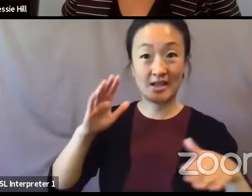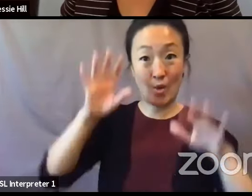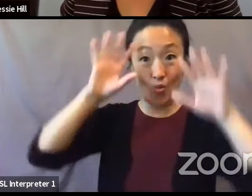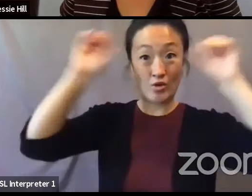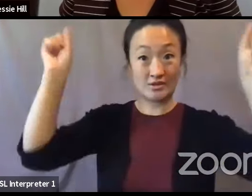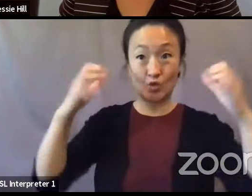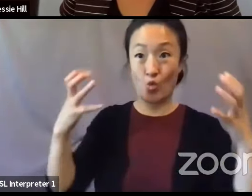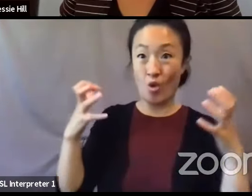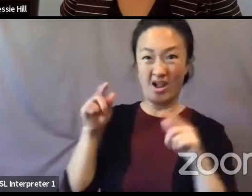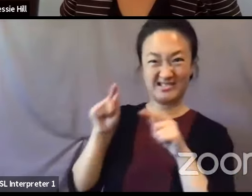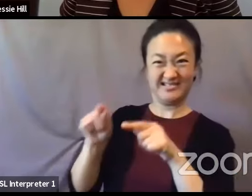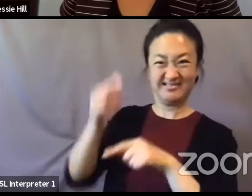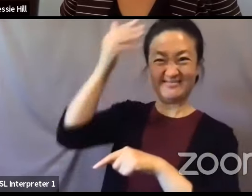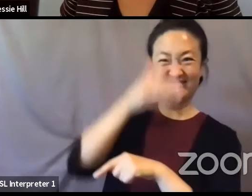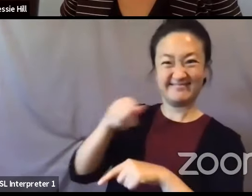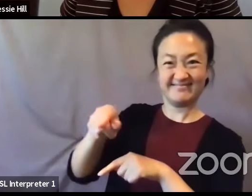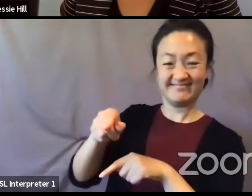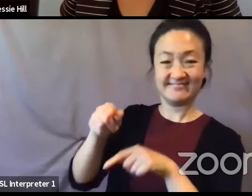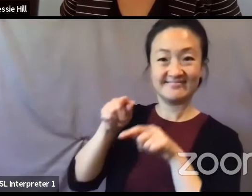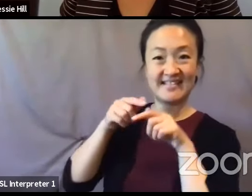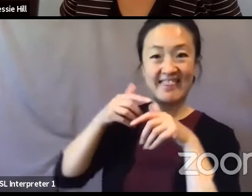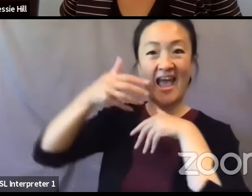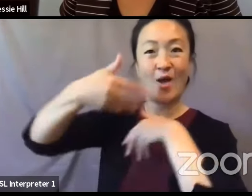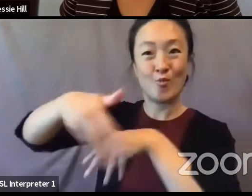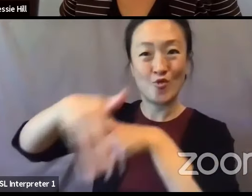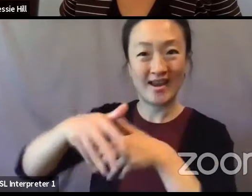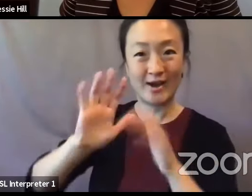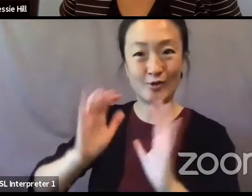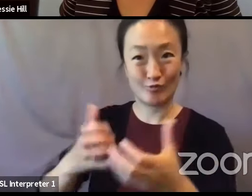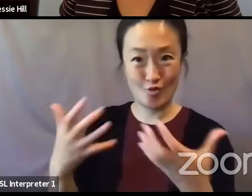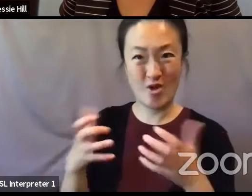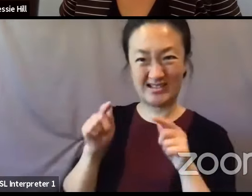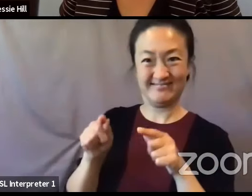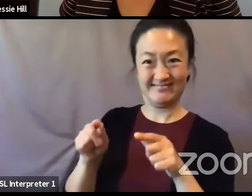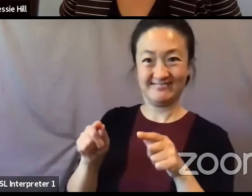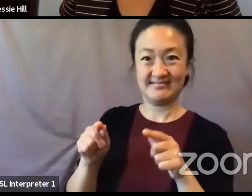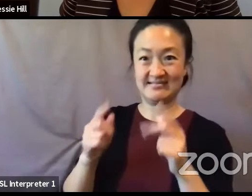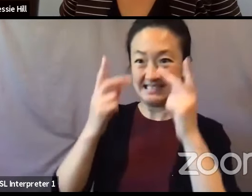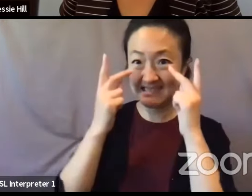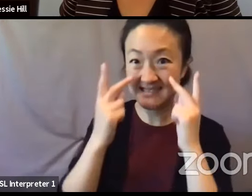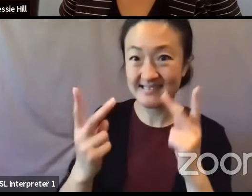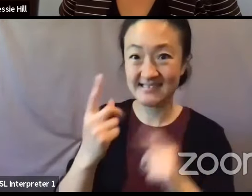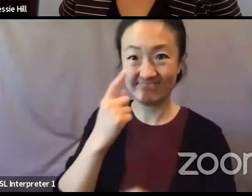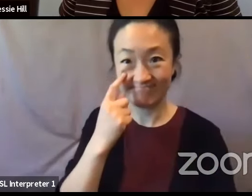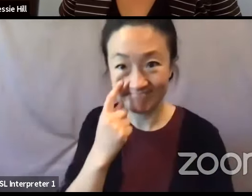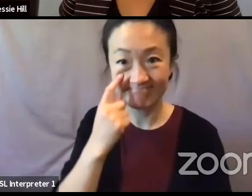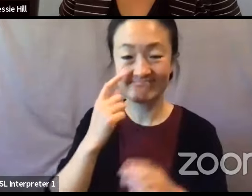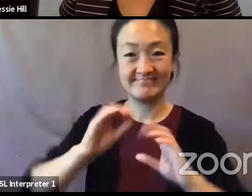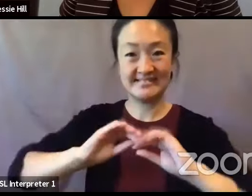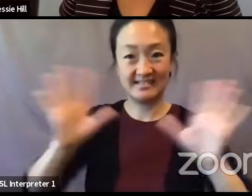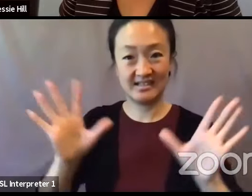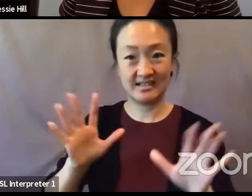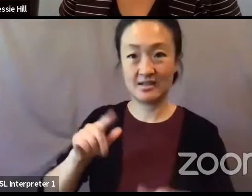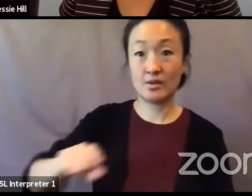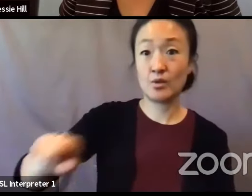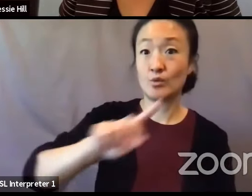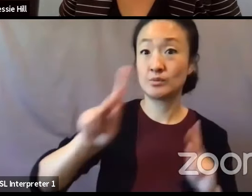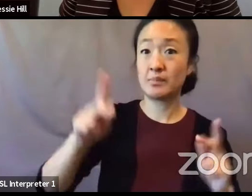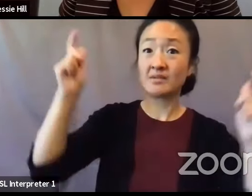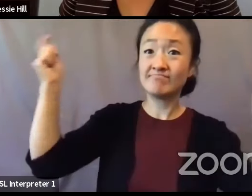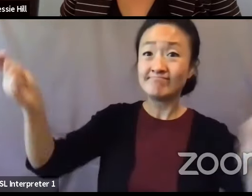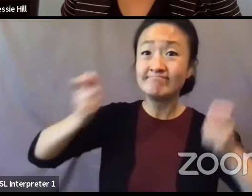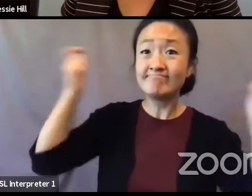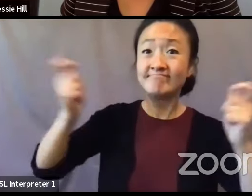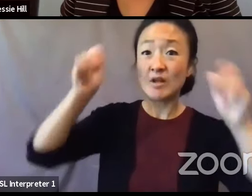route. You want to be there in the vision and within the hearing of the people that are celebrating that president, perhaps